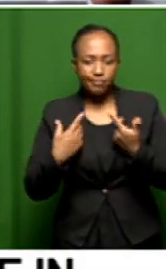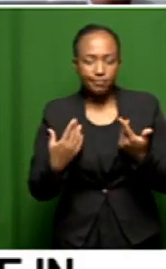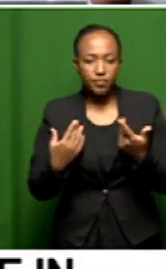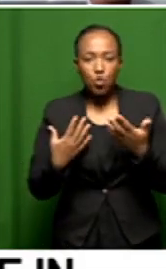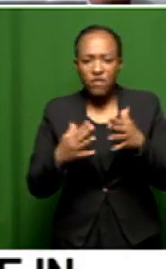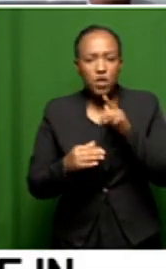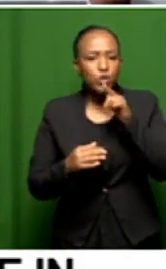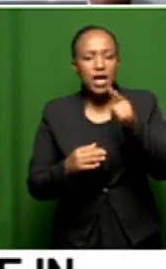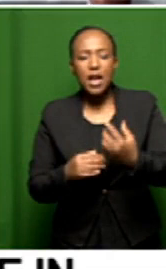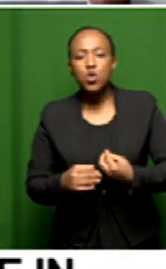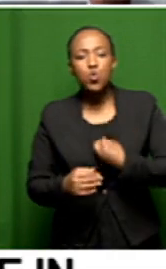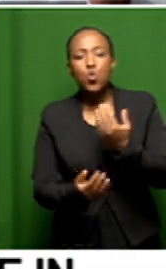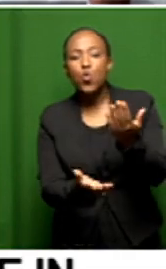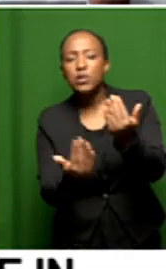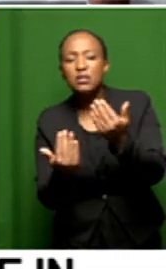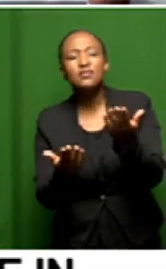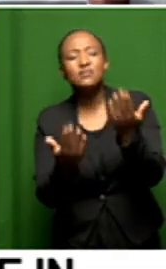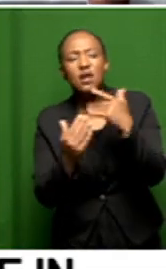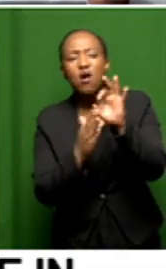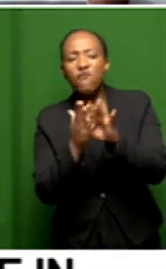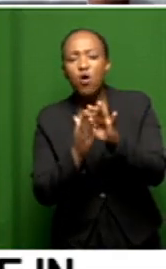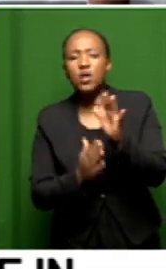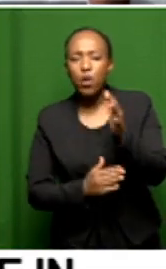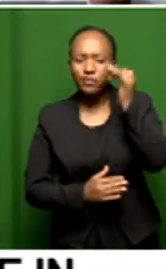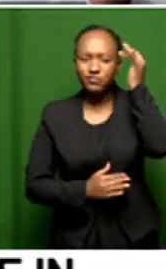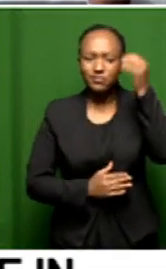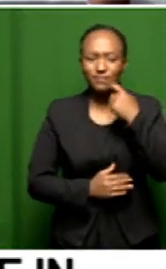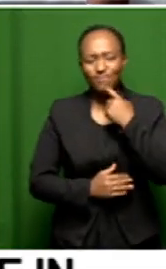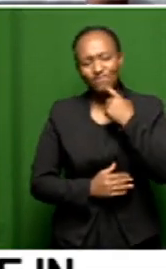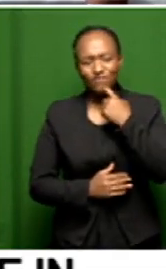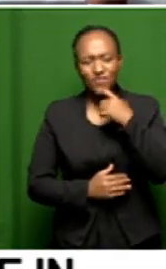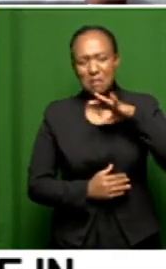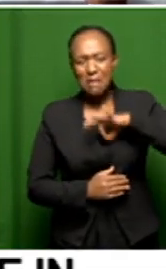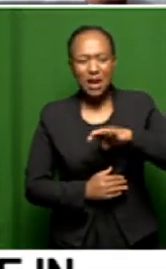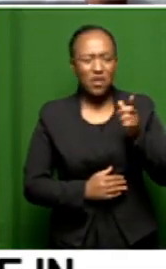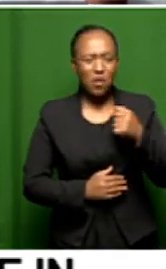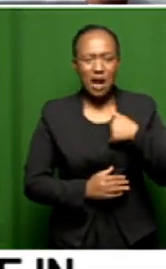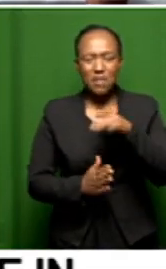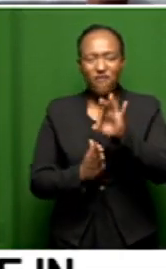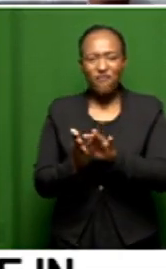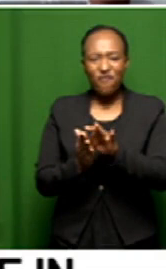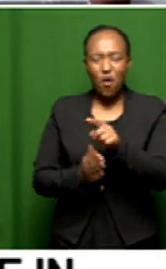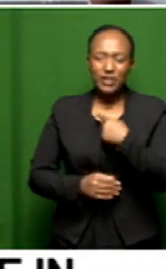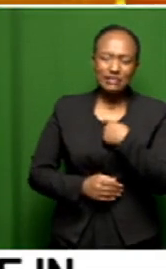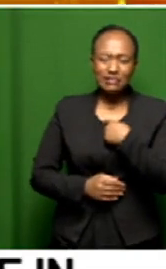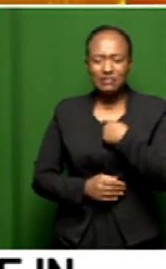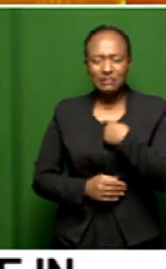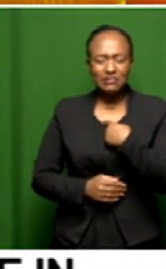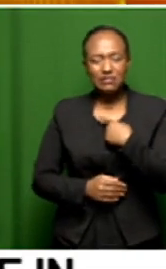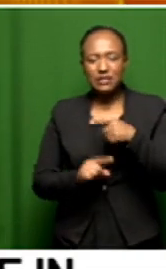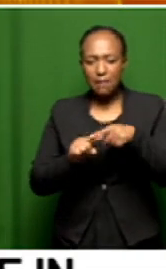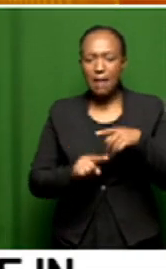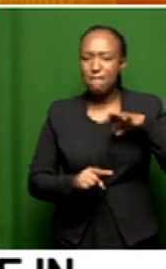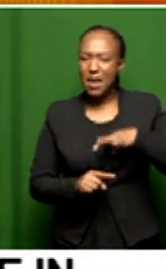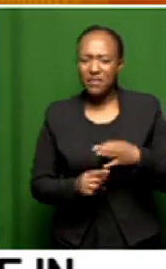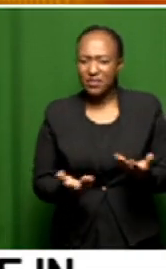you tell the youth to come and vote, those are the things that they're going to actually think about, and they're going to matter in terms of going to the polls on the 1st of November. And just on that